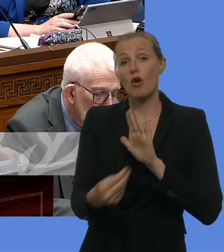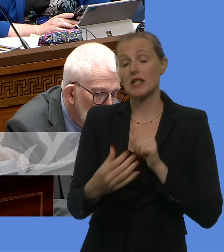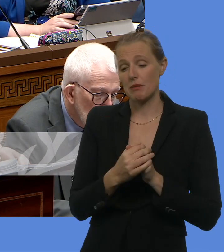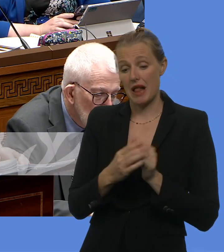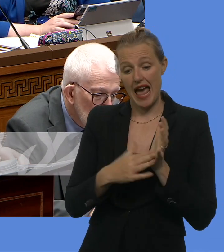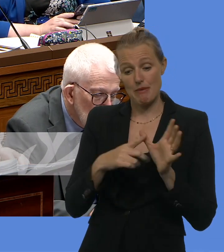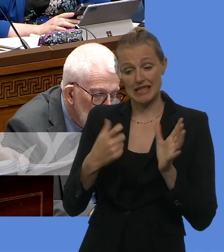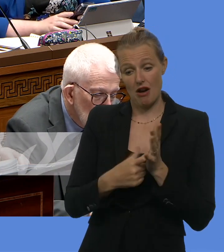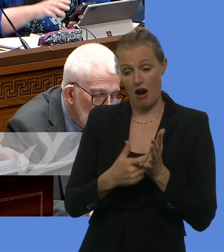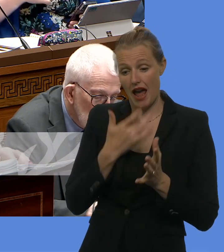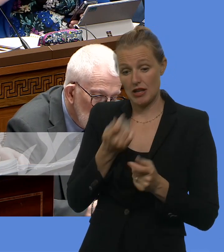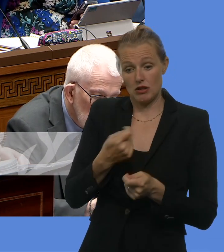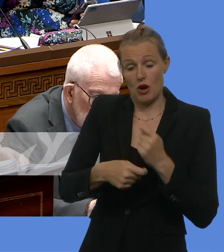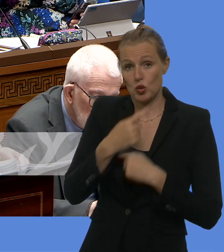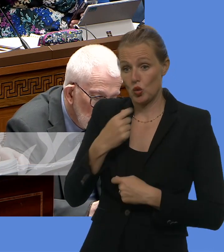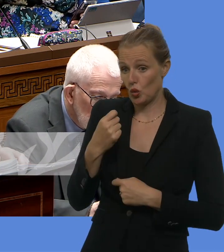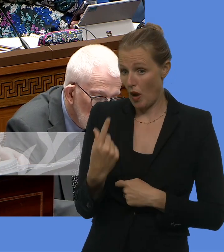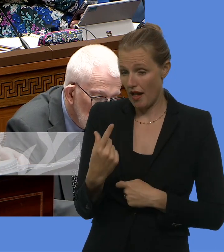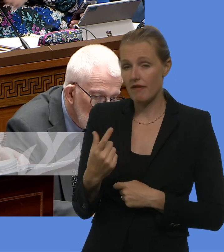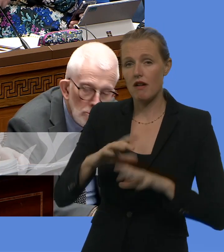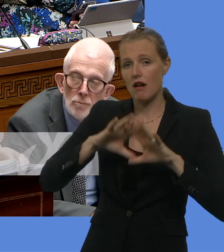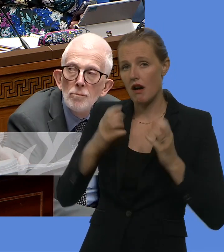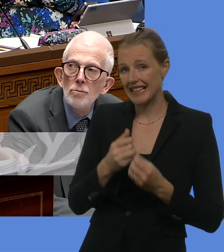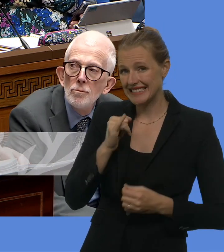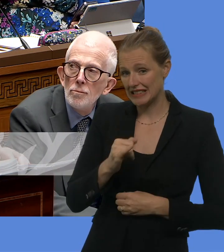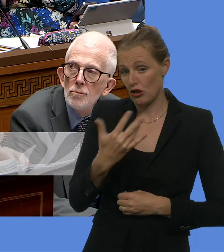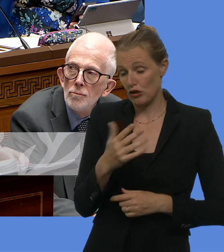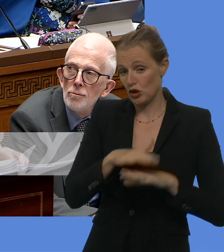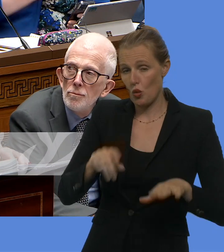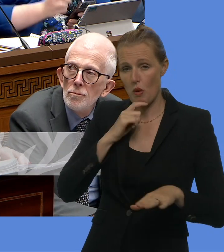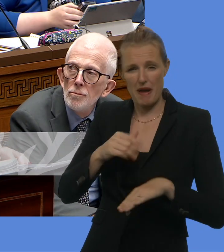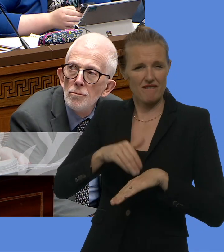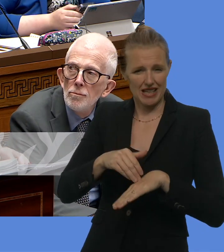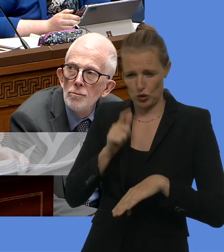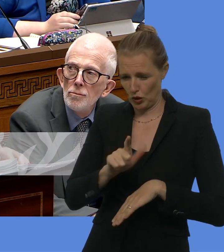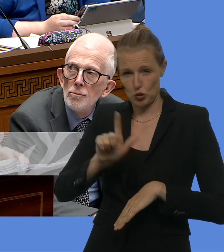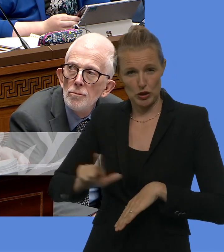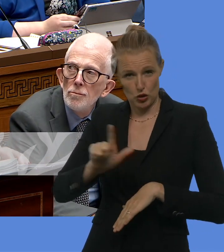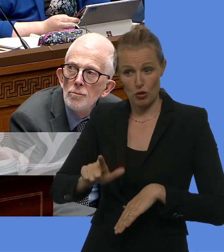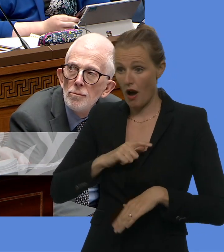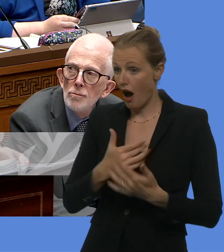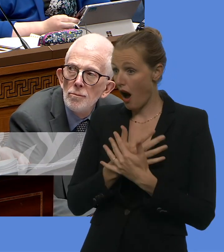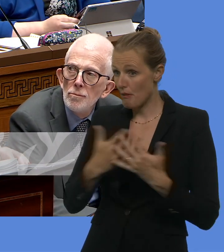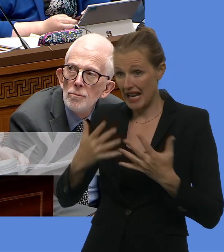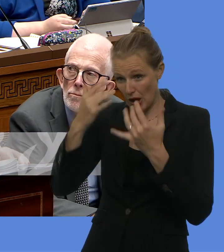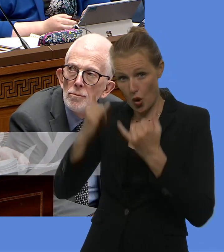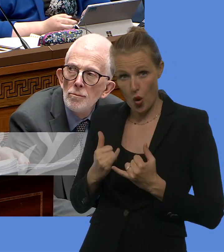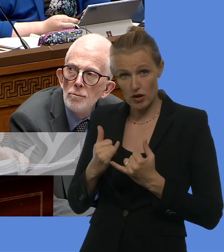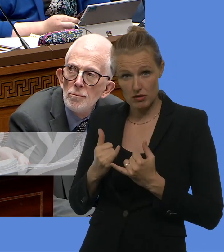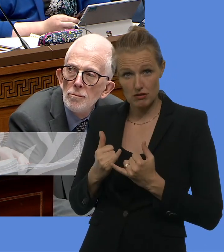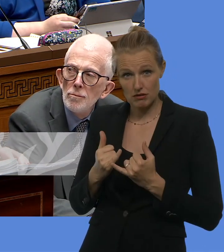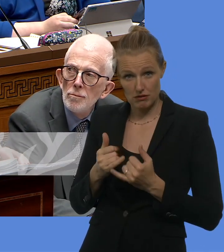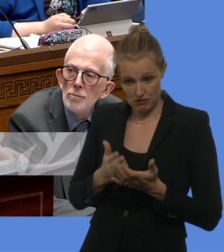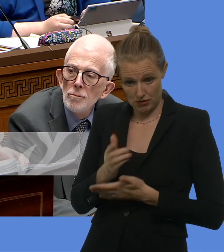MACR was raised to 12, it would have affected a total of 63 children in 2022, as this was a number dealt with through court or diversionary